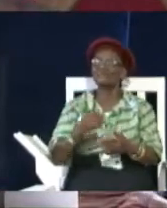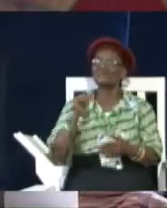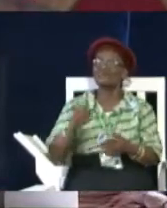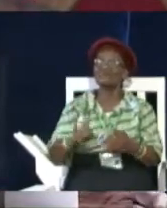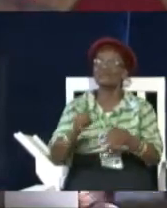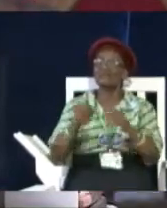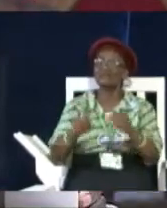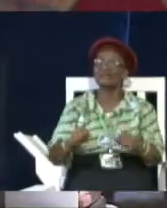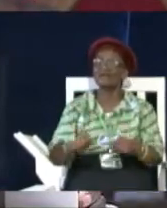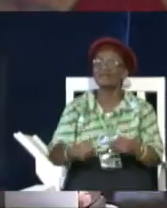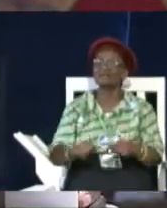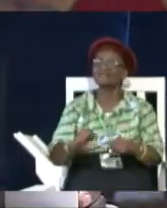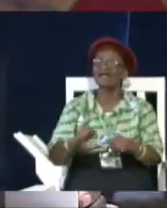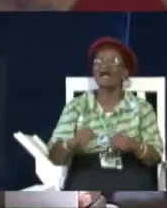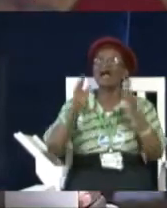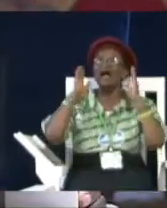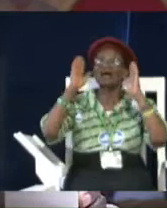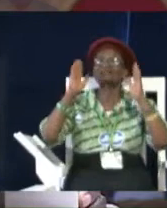are students.